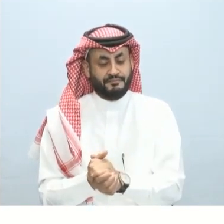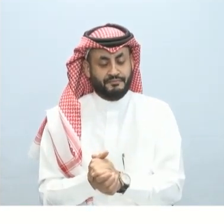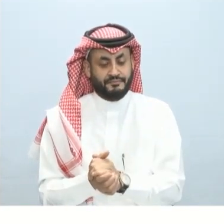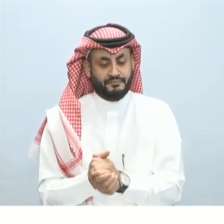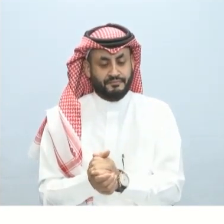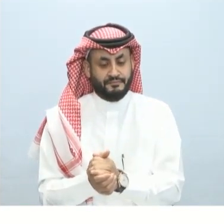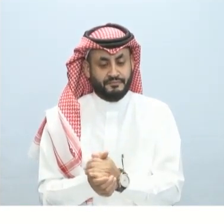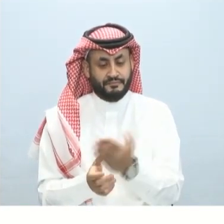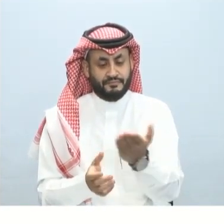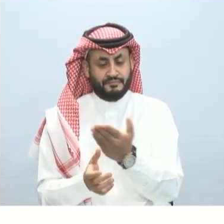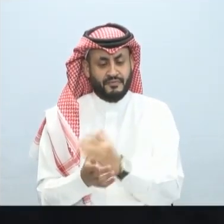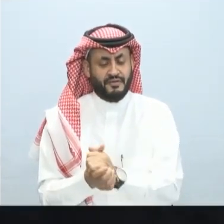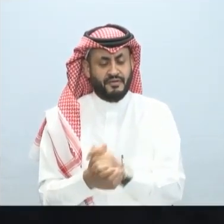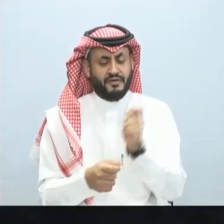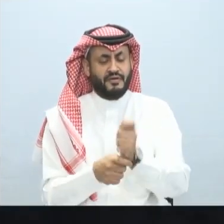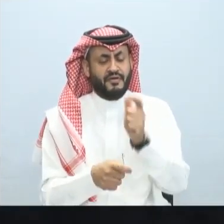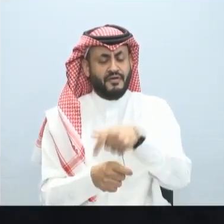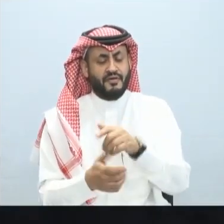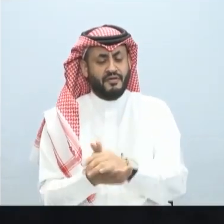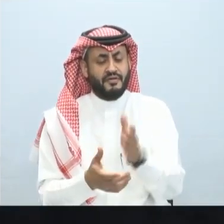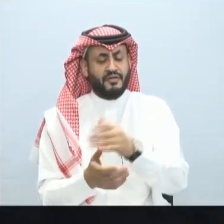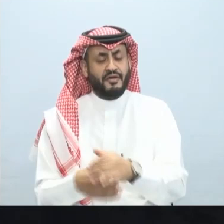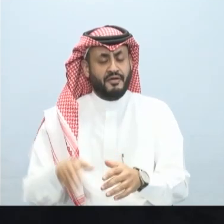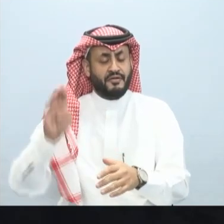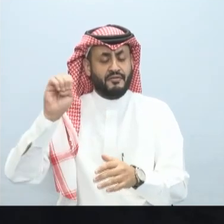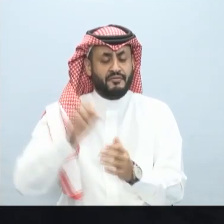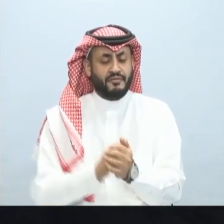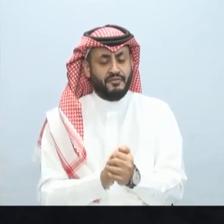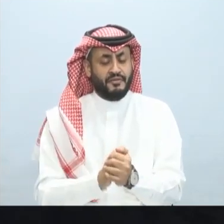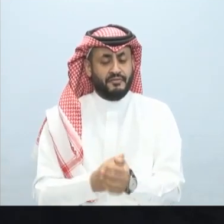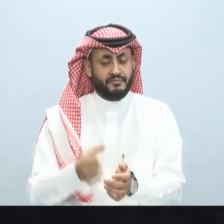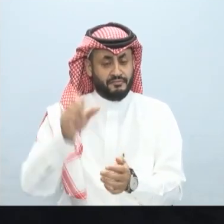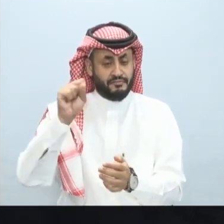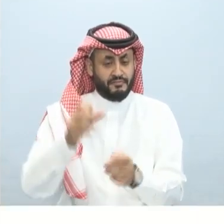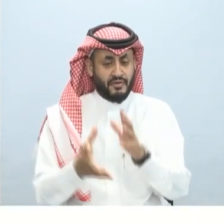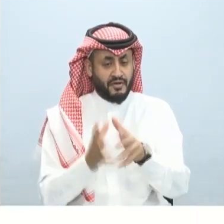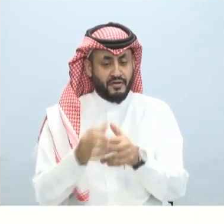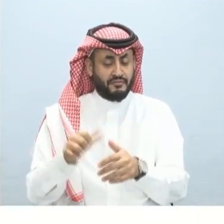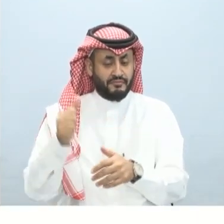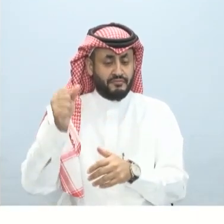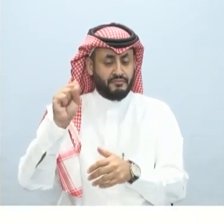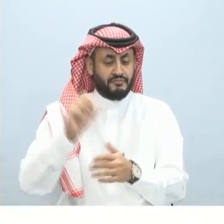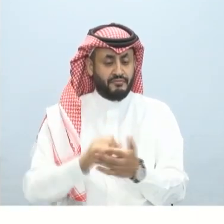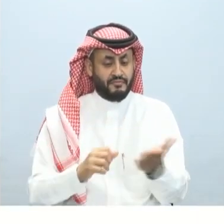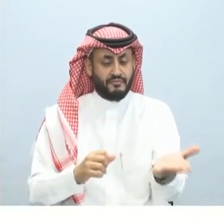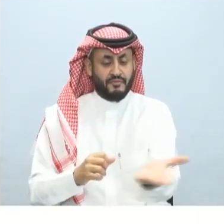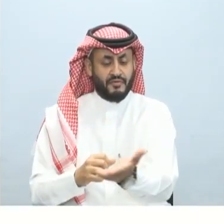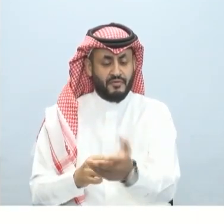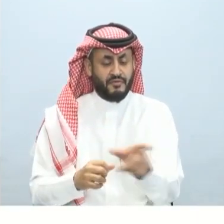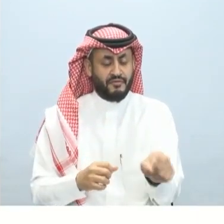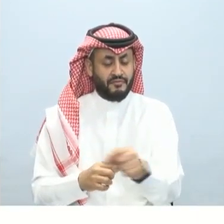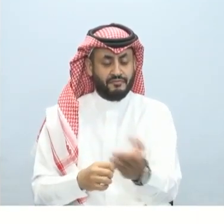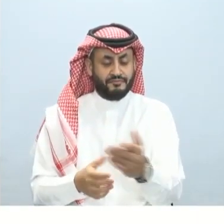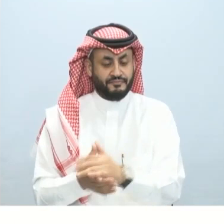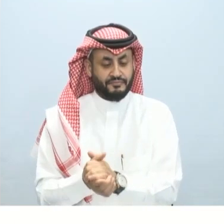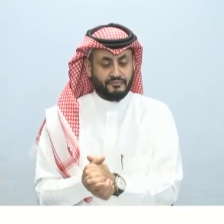be, then we have here as, adjective as. So we have here, for example, my book is as